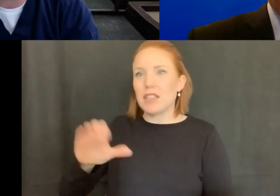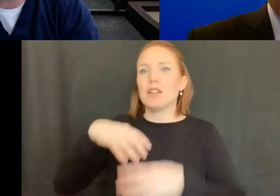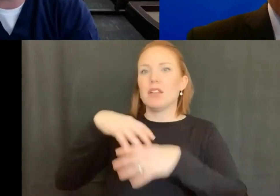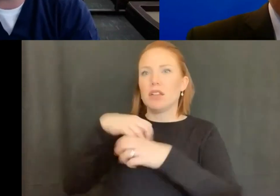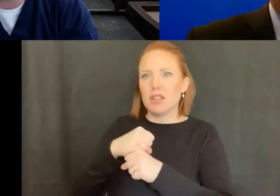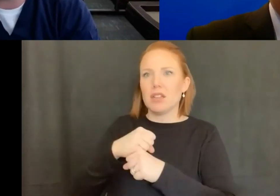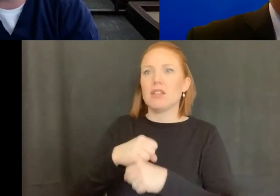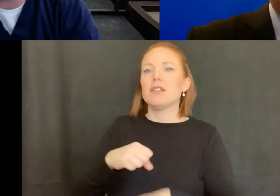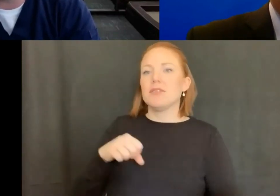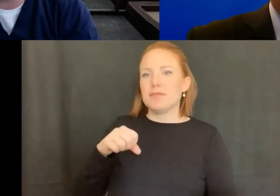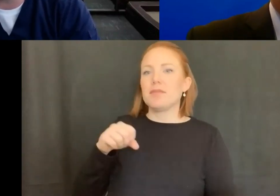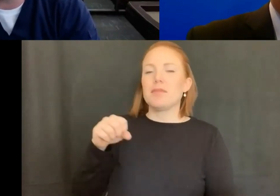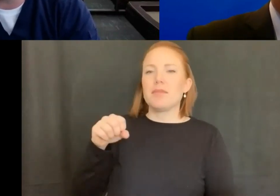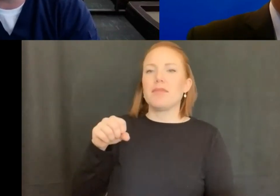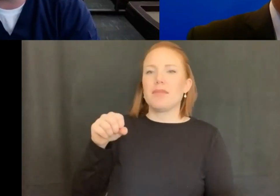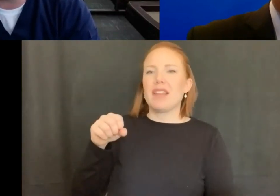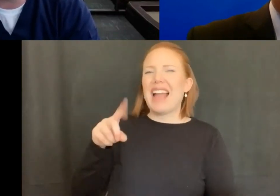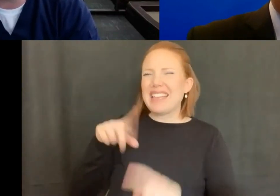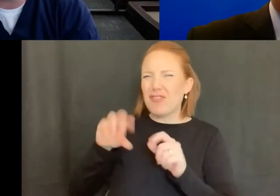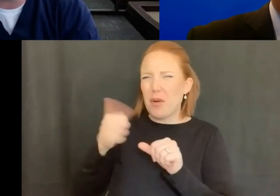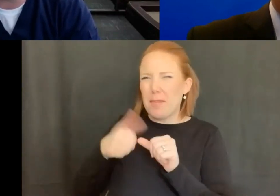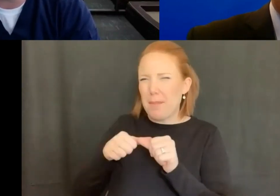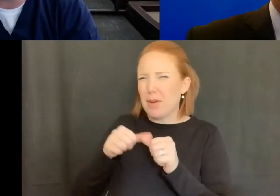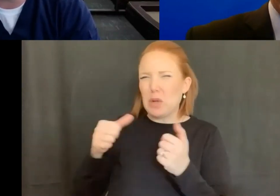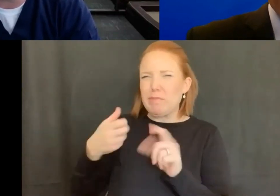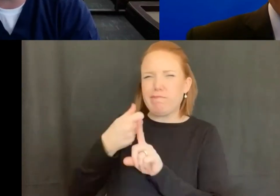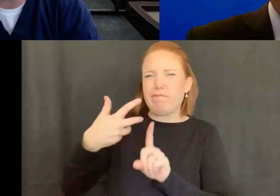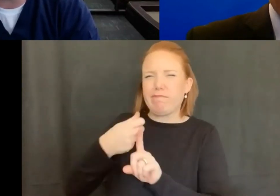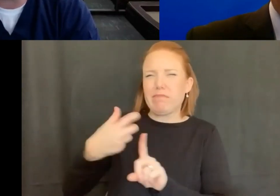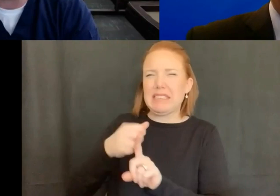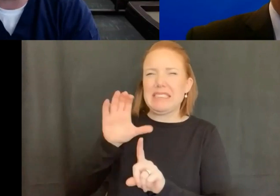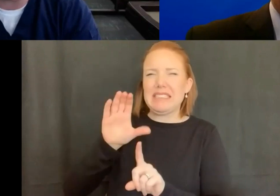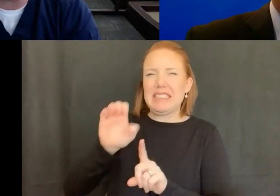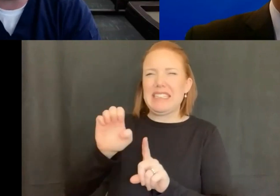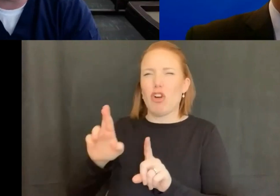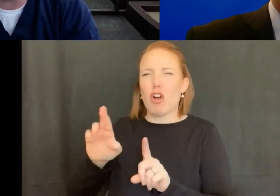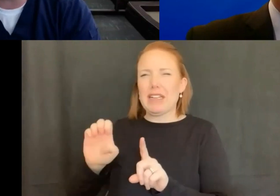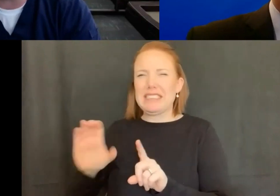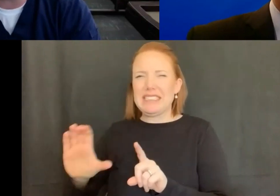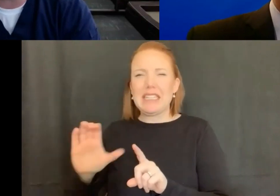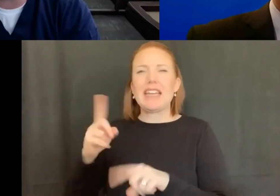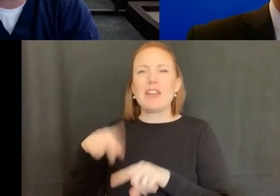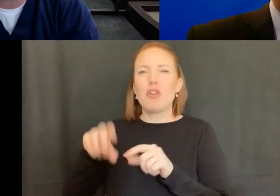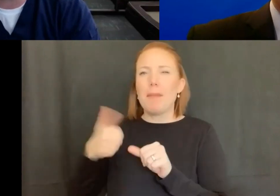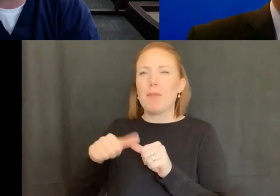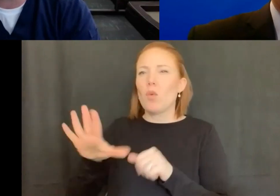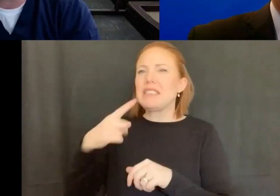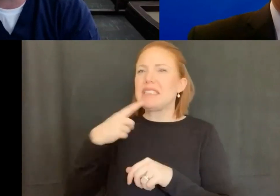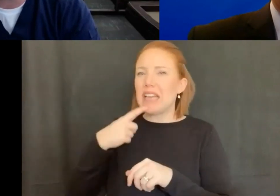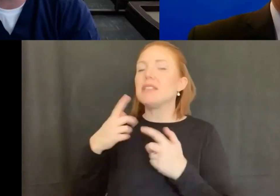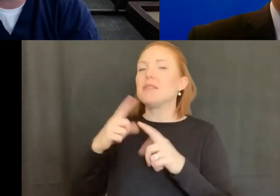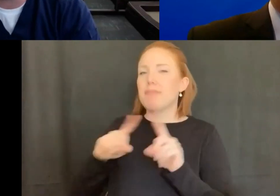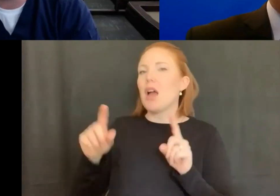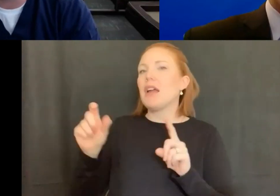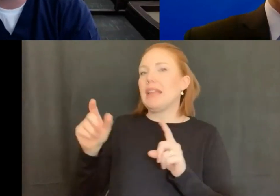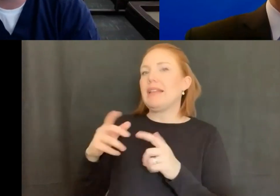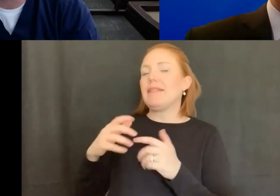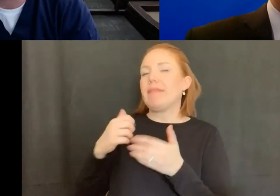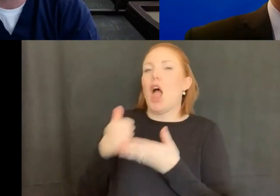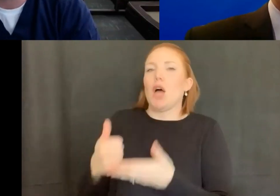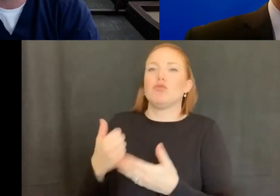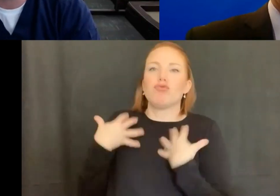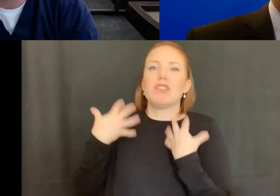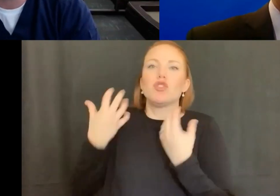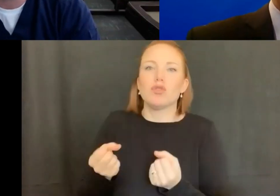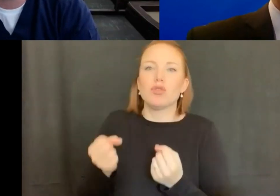chairside restorations. I forget the what every letter acronym stands for. This is good. Chairside restorations. We like